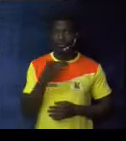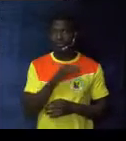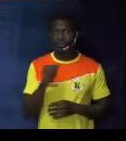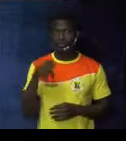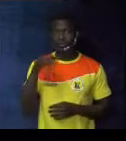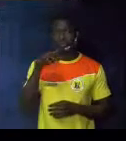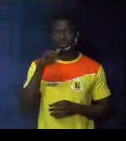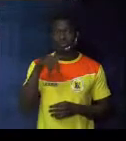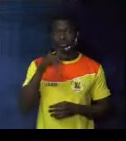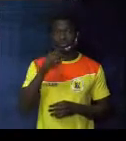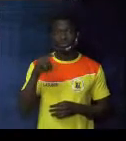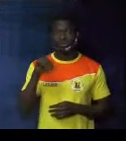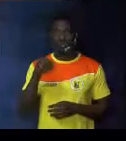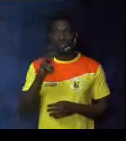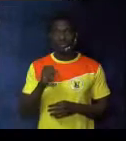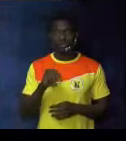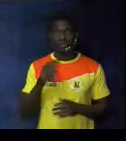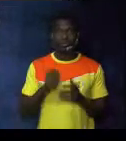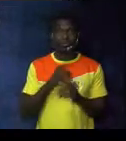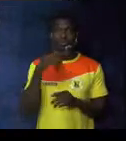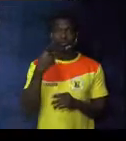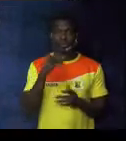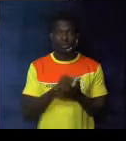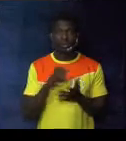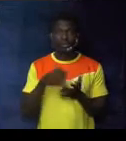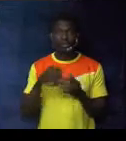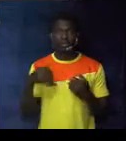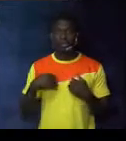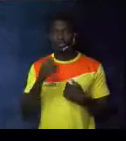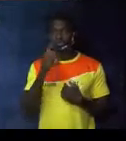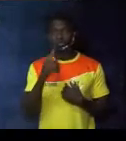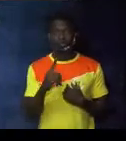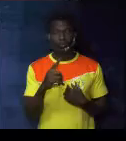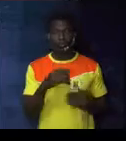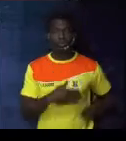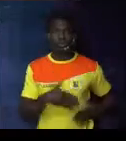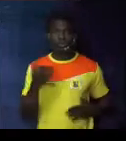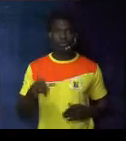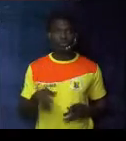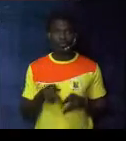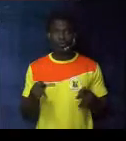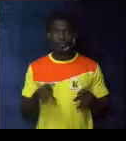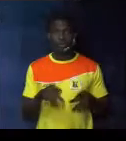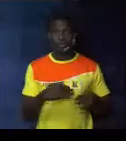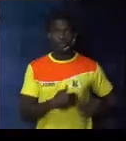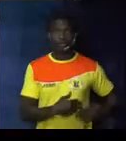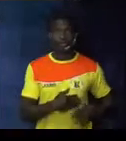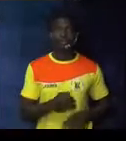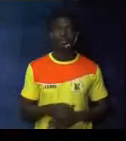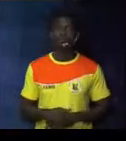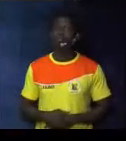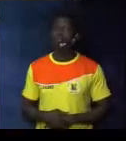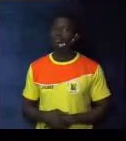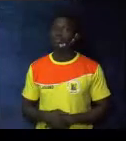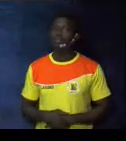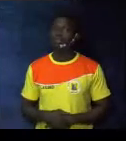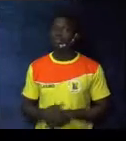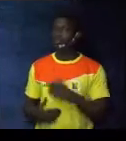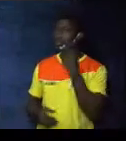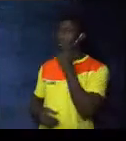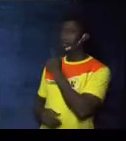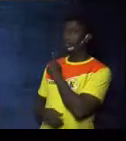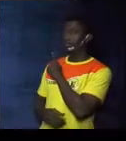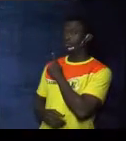What are the properties of a trapezium? First one here says it has only one set of parallel sides. Yes, and that is the